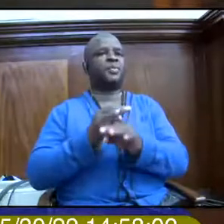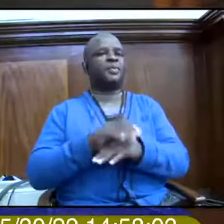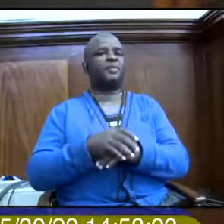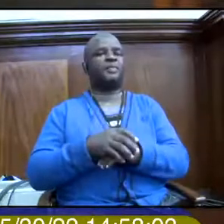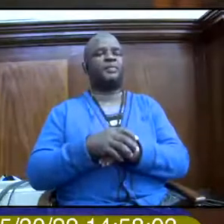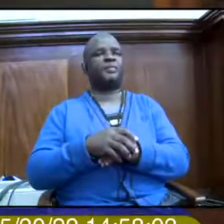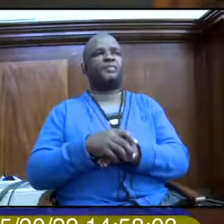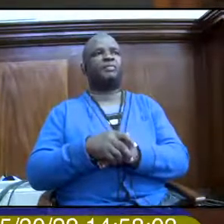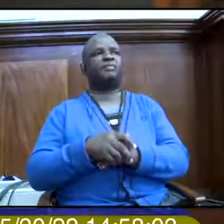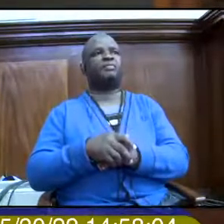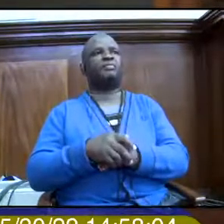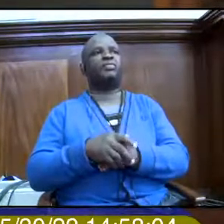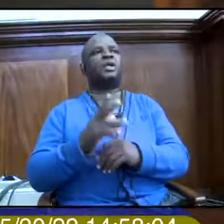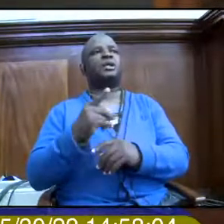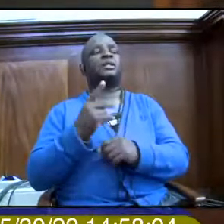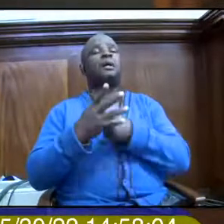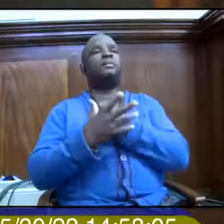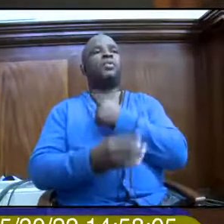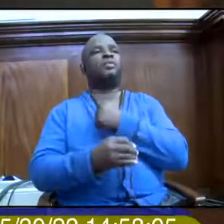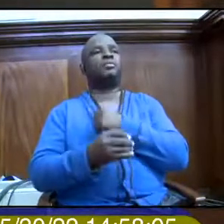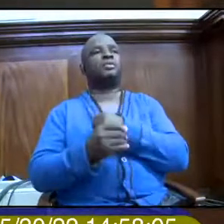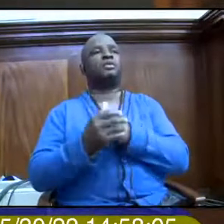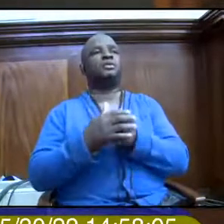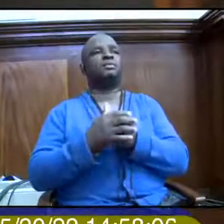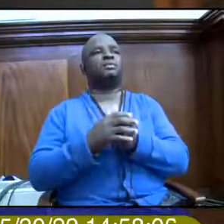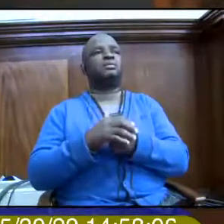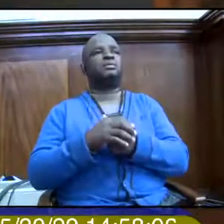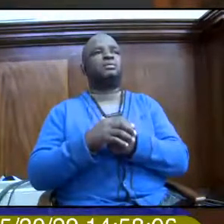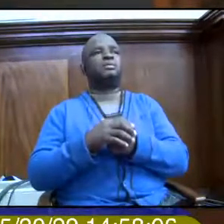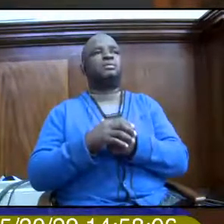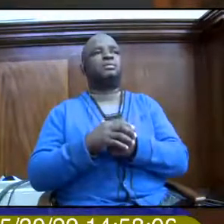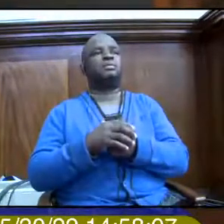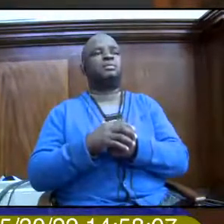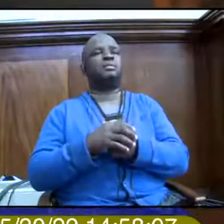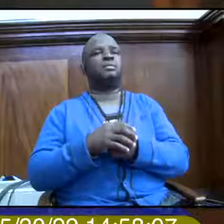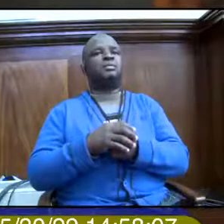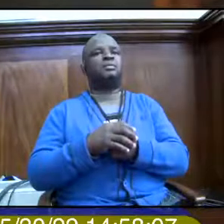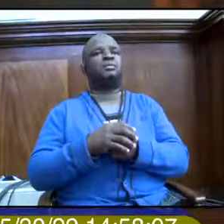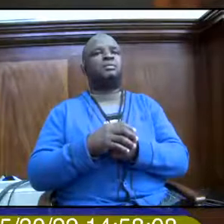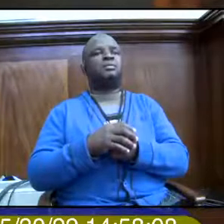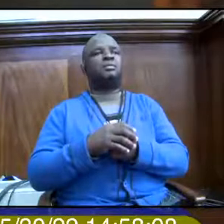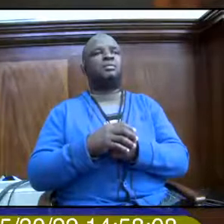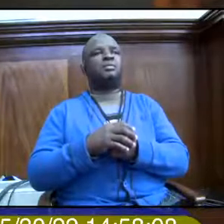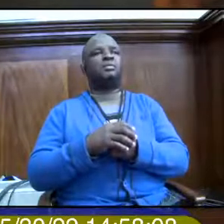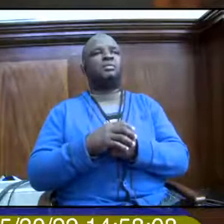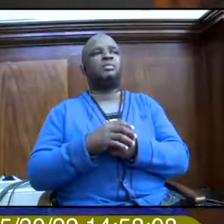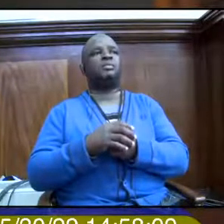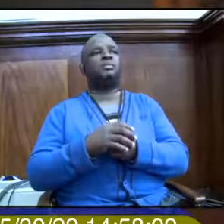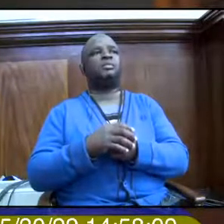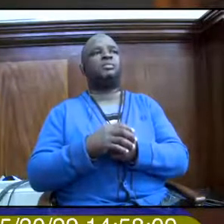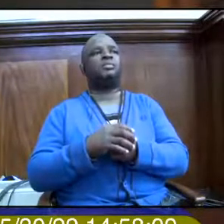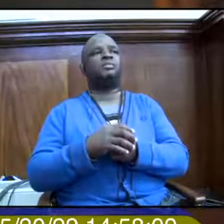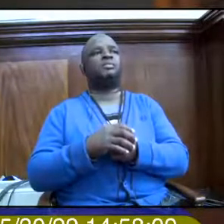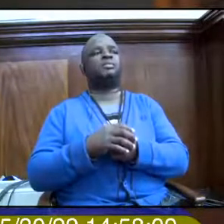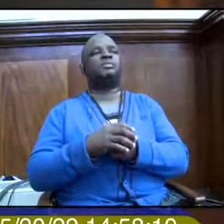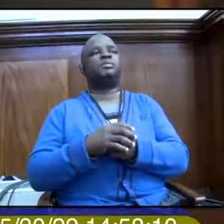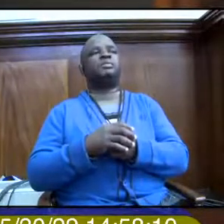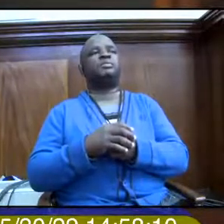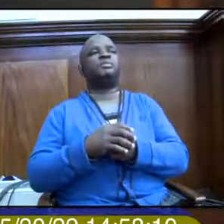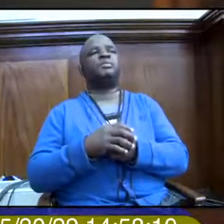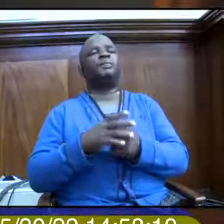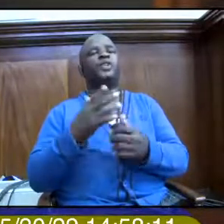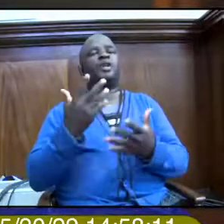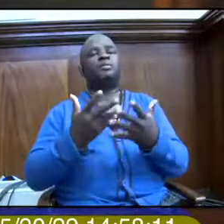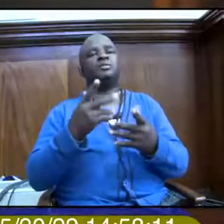it starts its coast i don't know i really don't know what are they raising there probably they they not